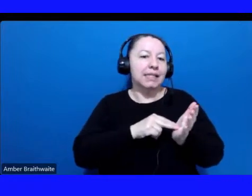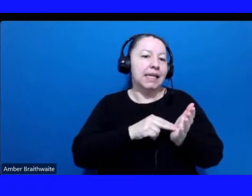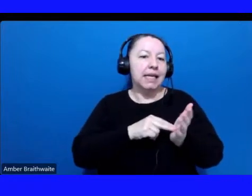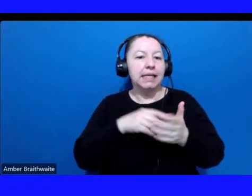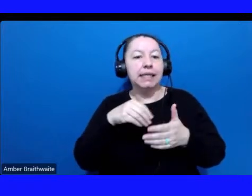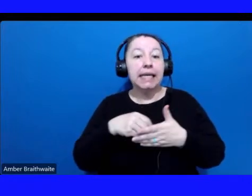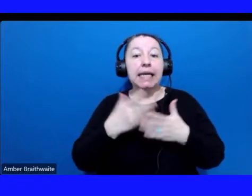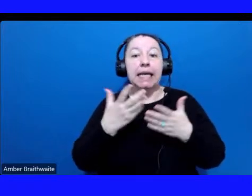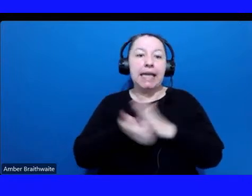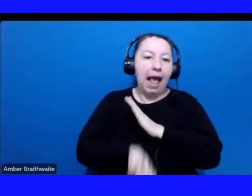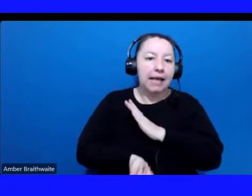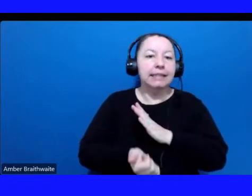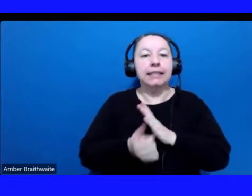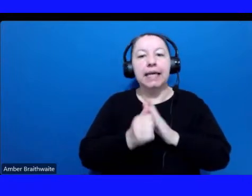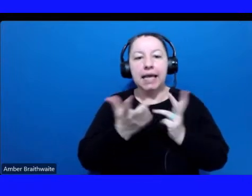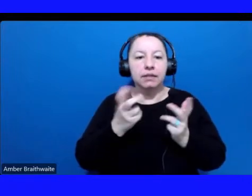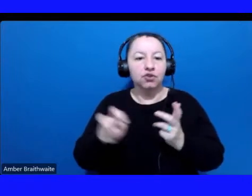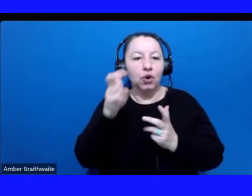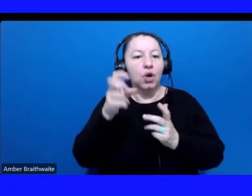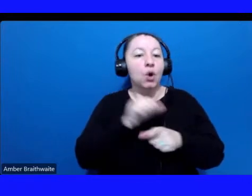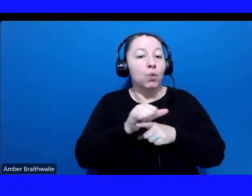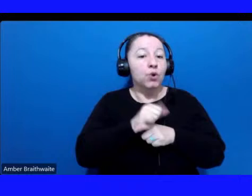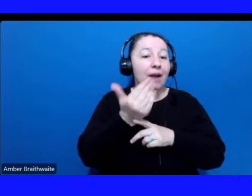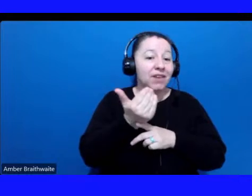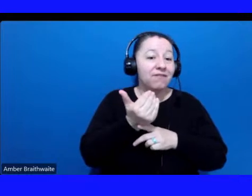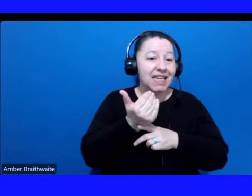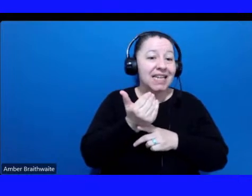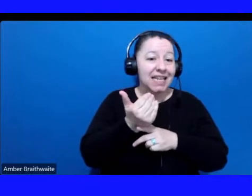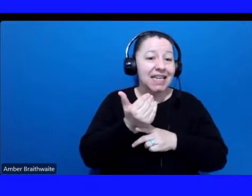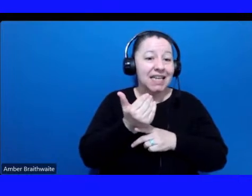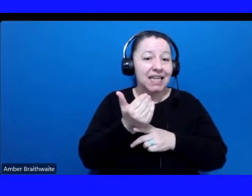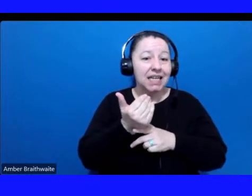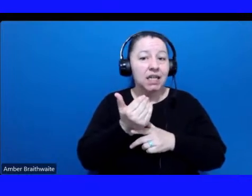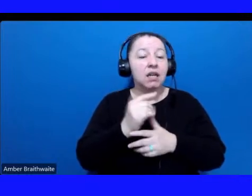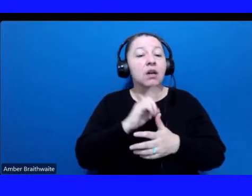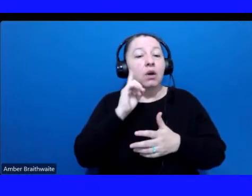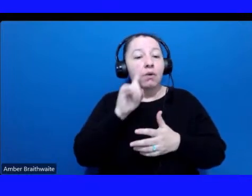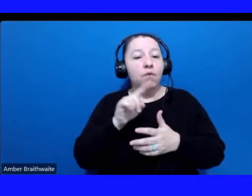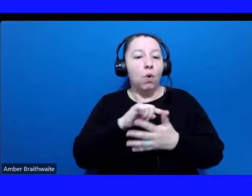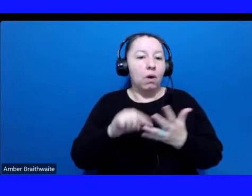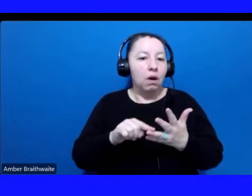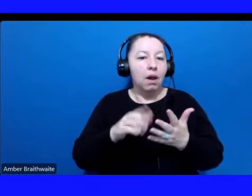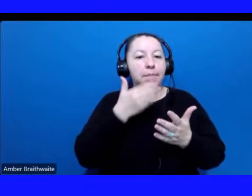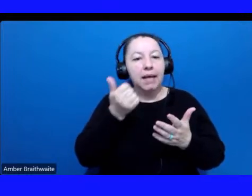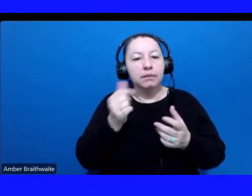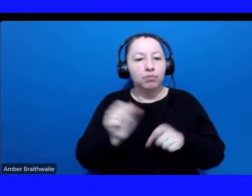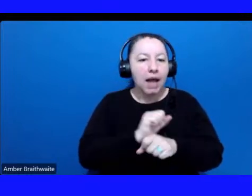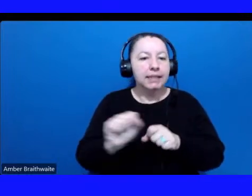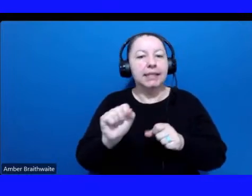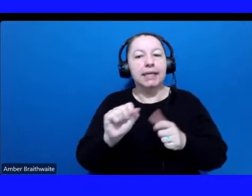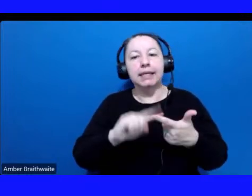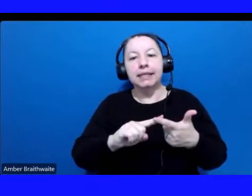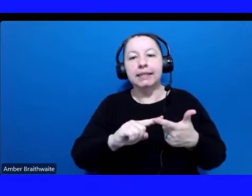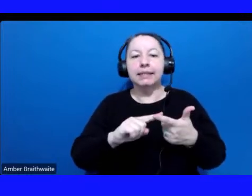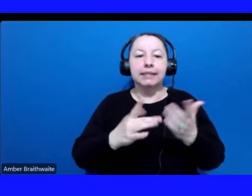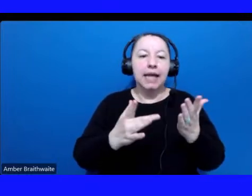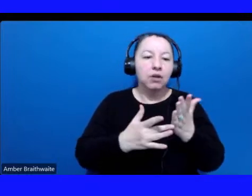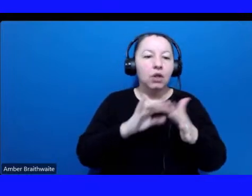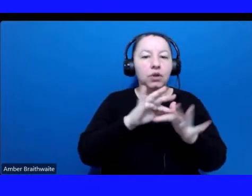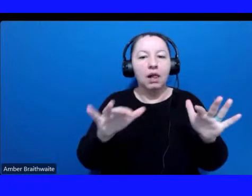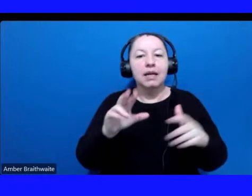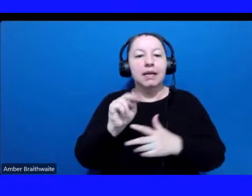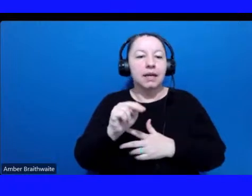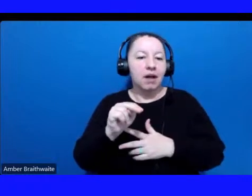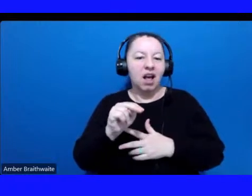health equity research, practice, and education. Our breakout sessions included Race Matters and Healthcare Matters, The Future is You,